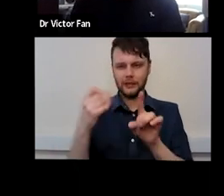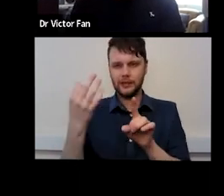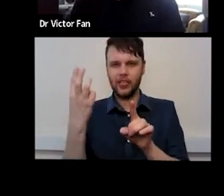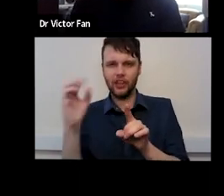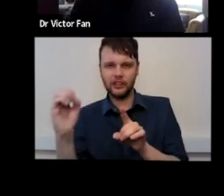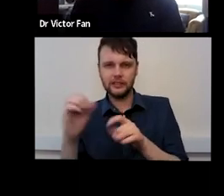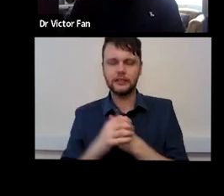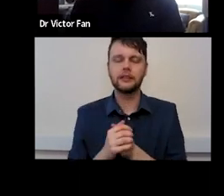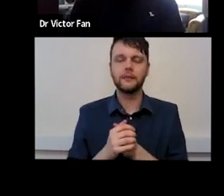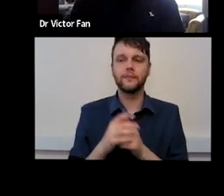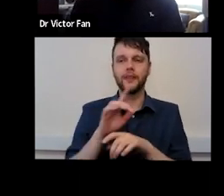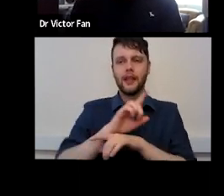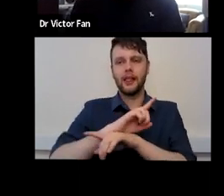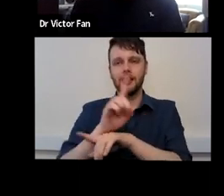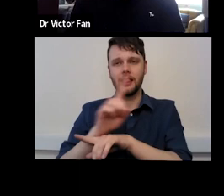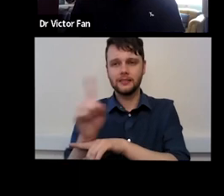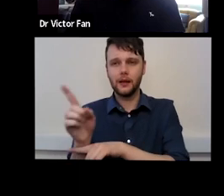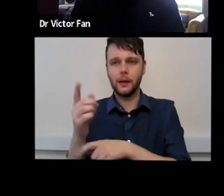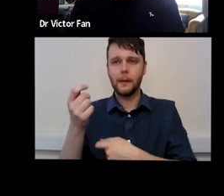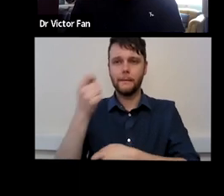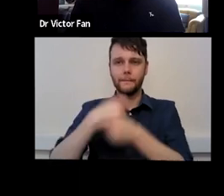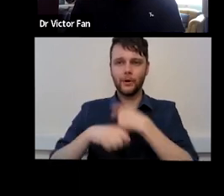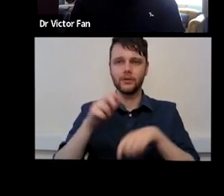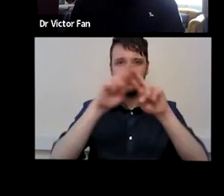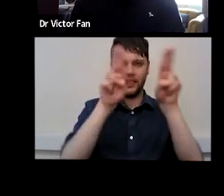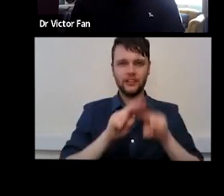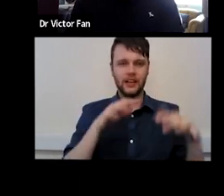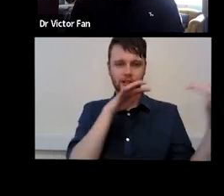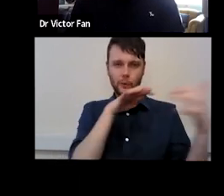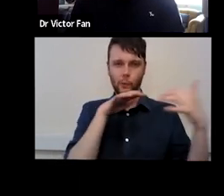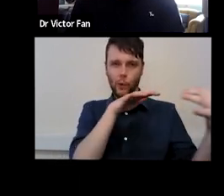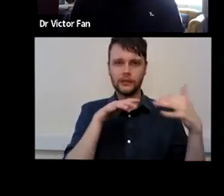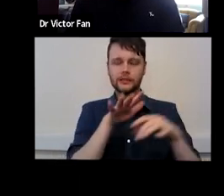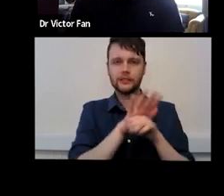only that later on, because of the international war situation,